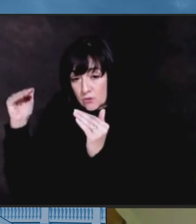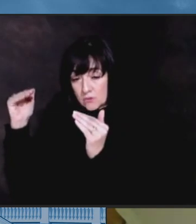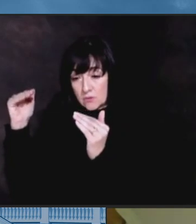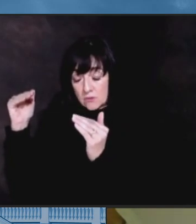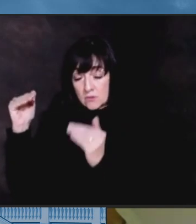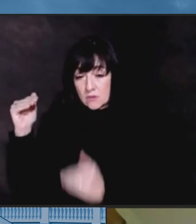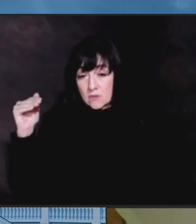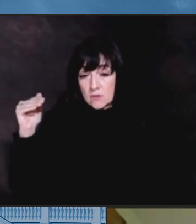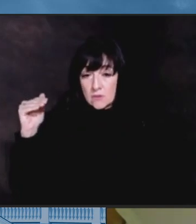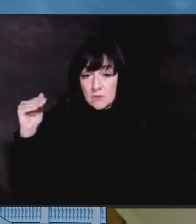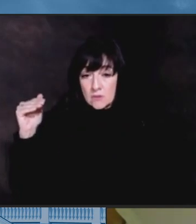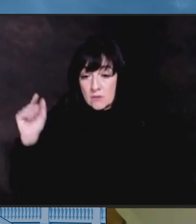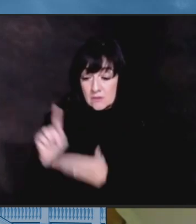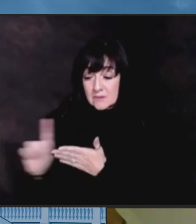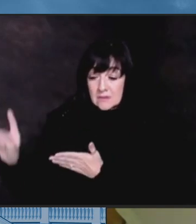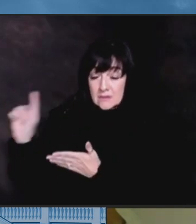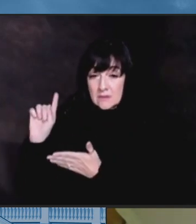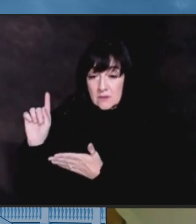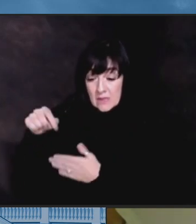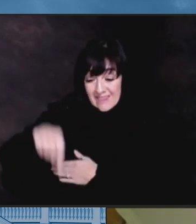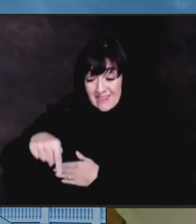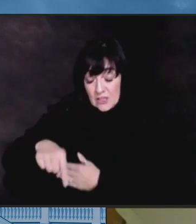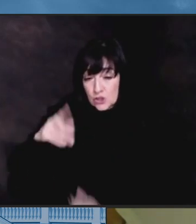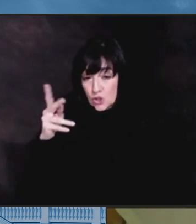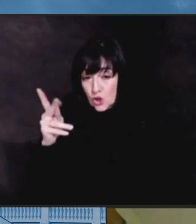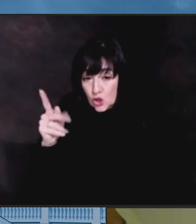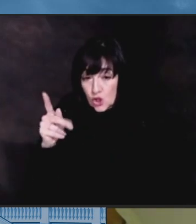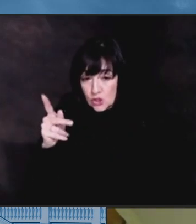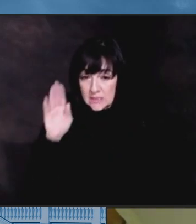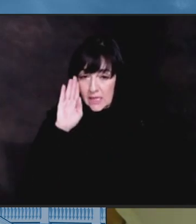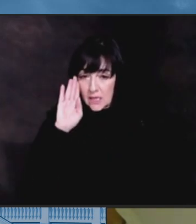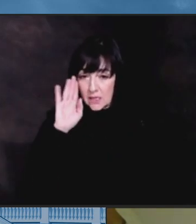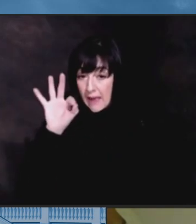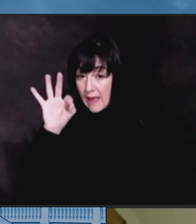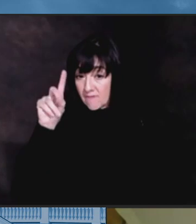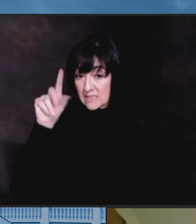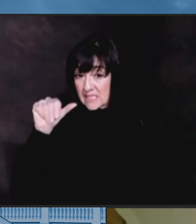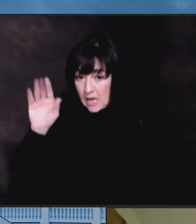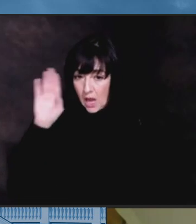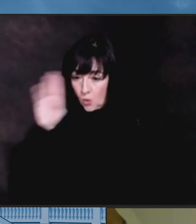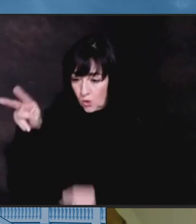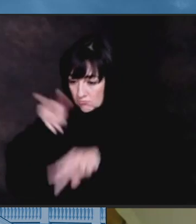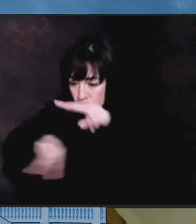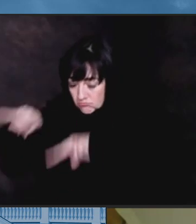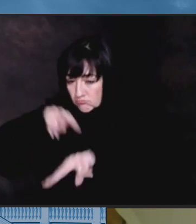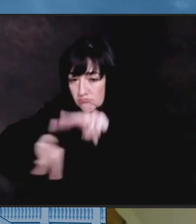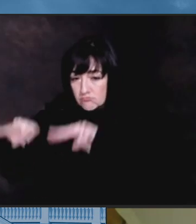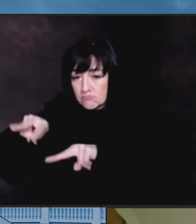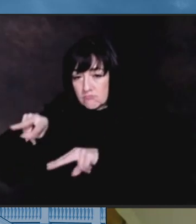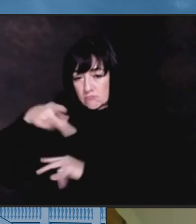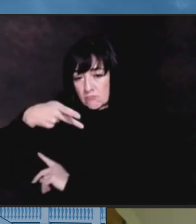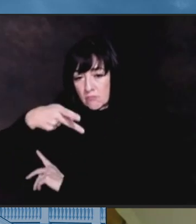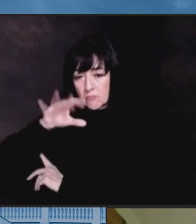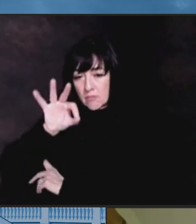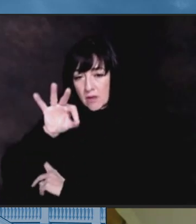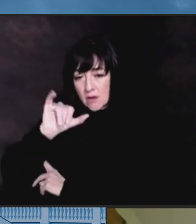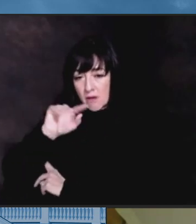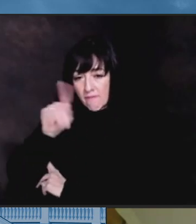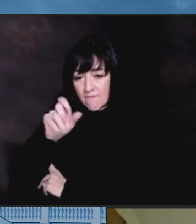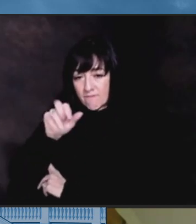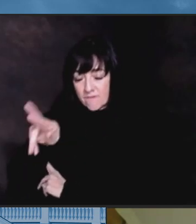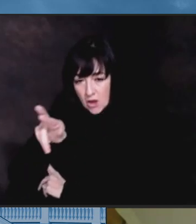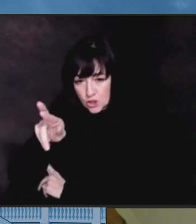Thursday, the FDA is reviewing the Pfizer application. And on Friday,